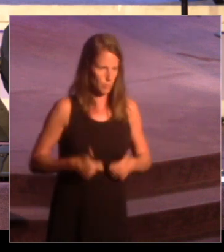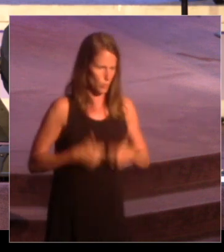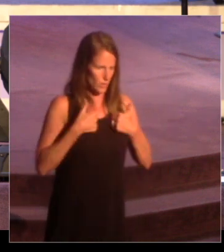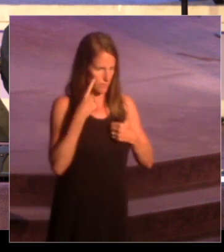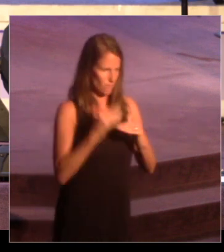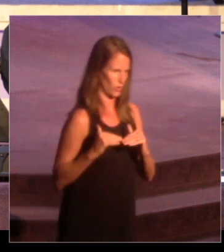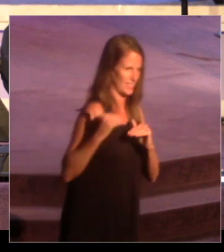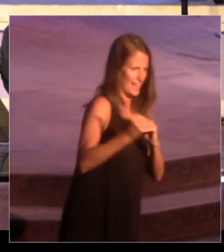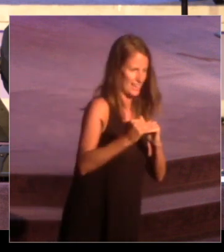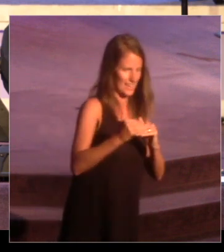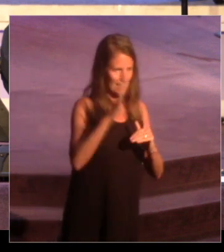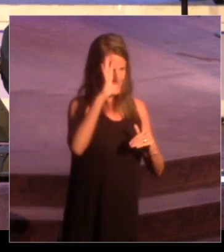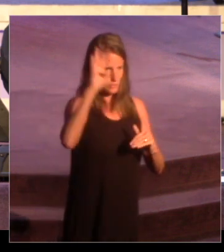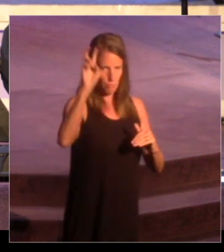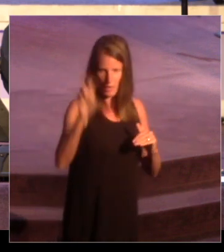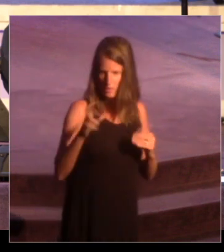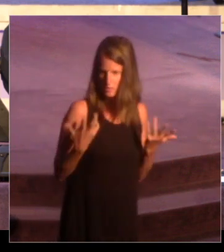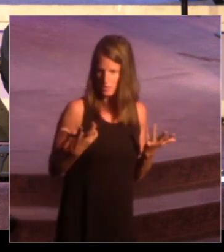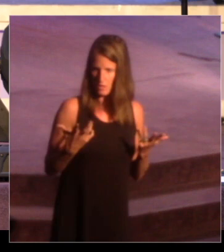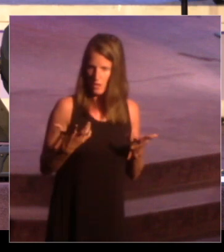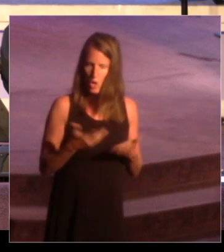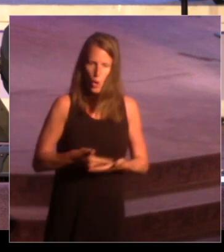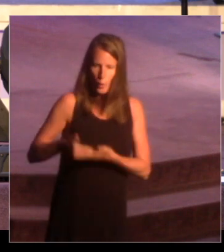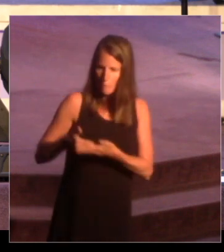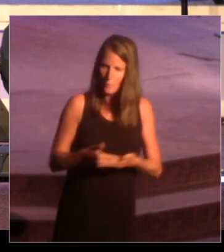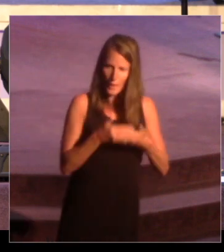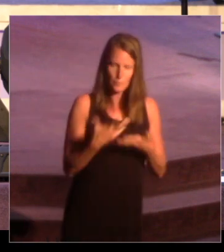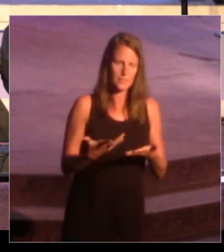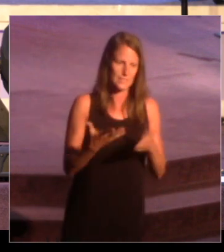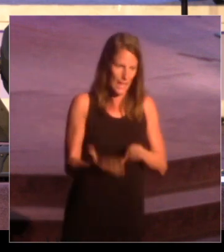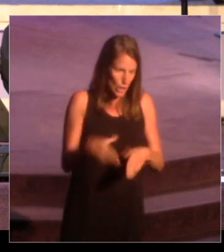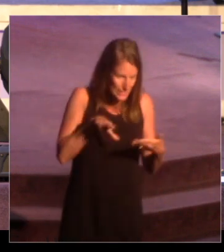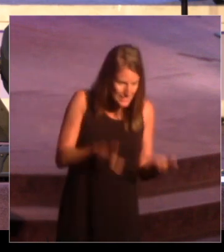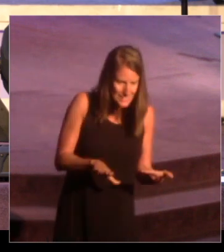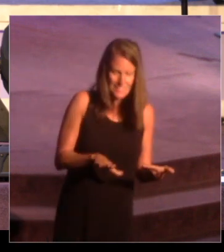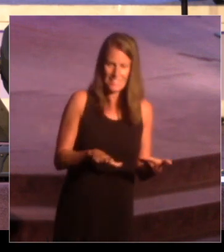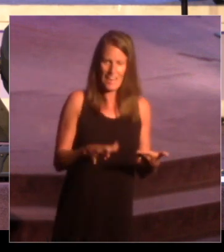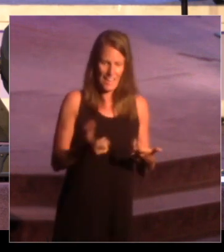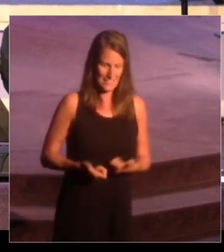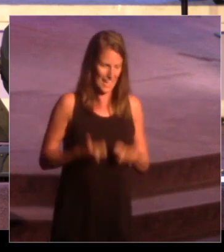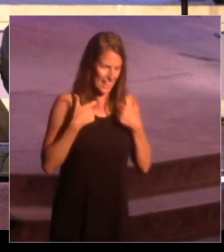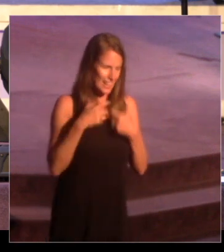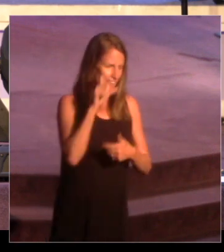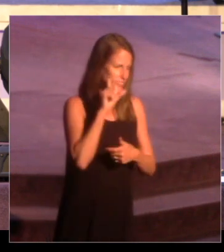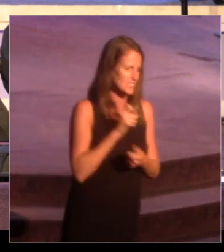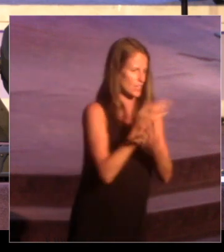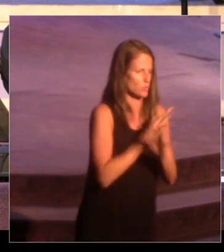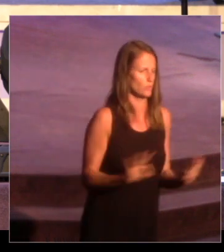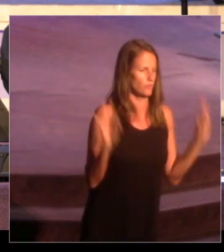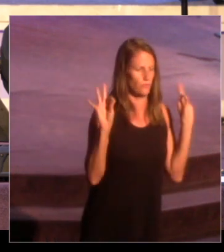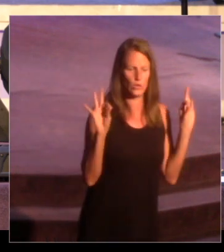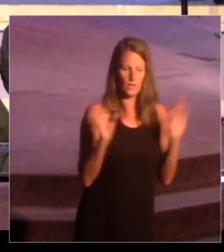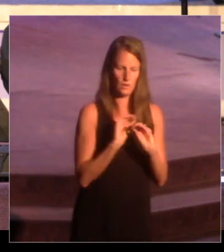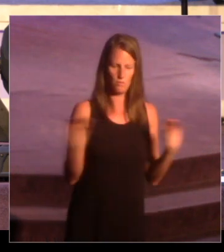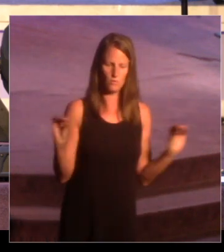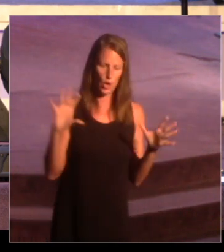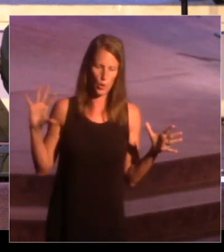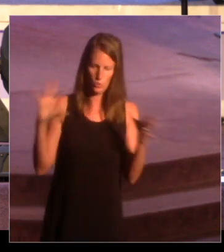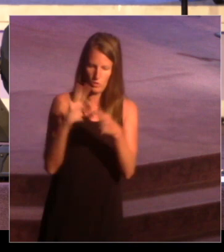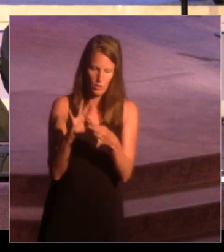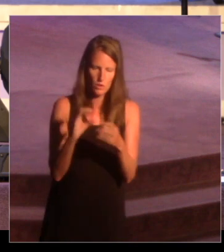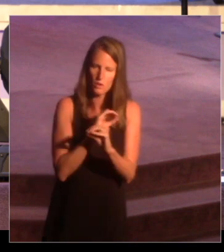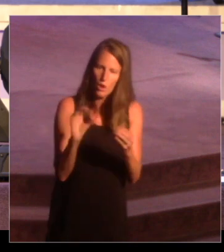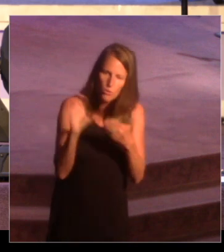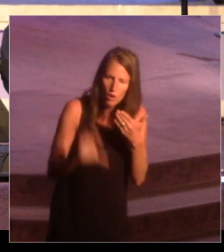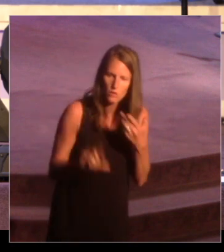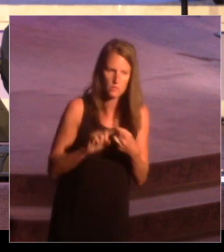high. The casualties are in unborn babies and abortion numbers as we seek a life of sexual freedom untethered from the natural